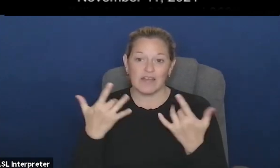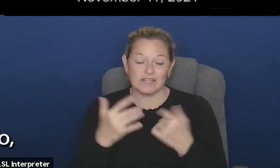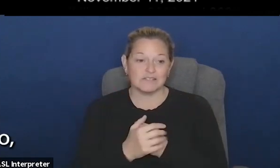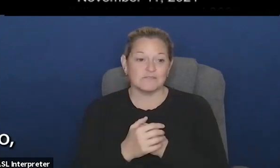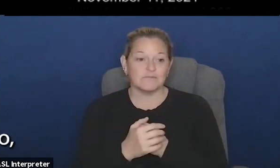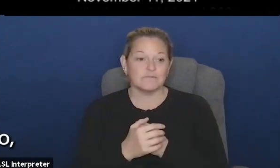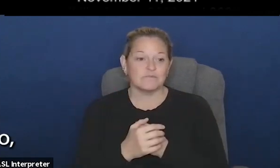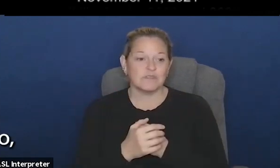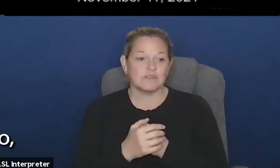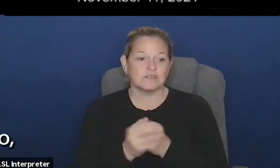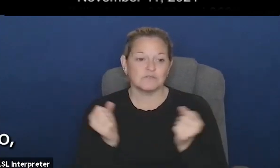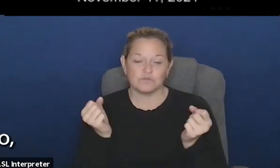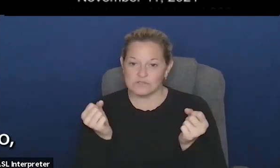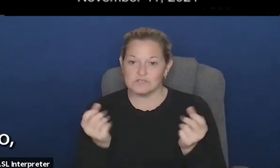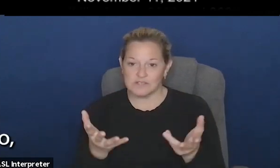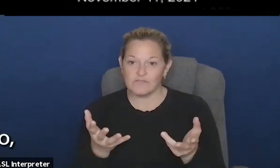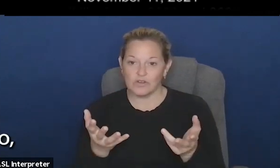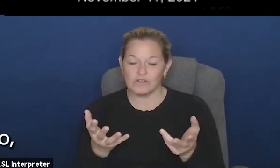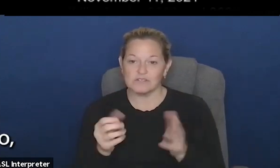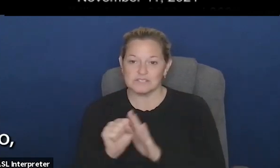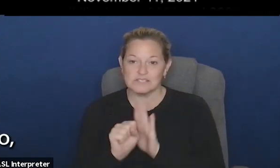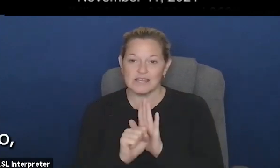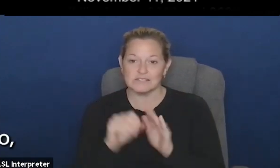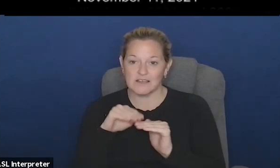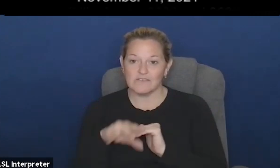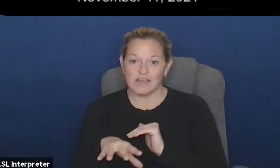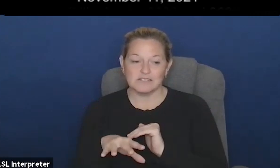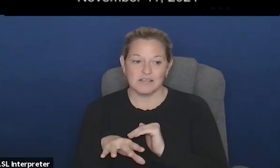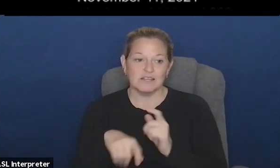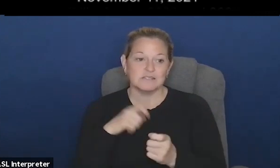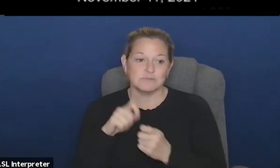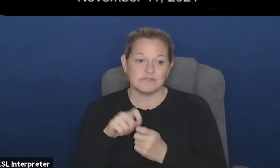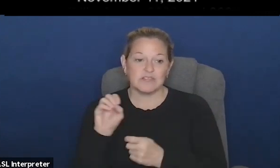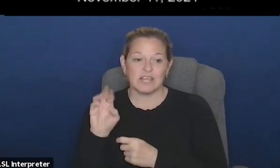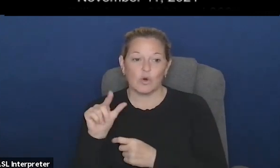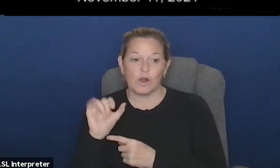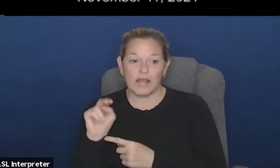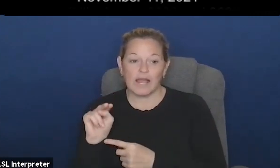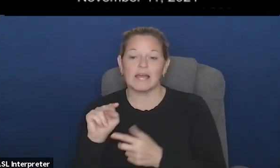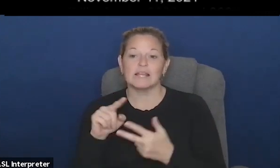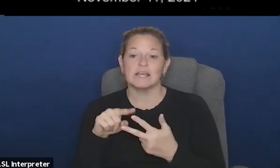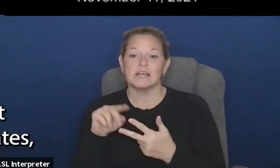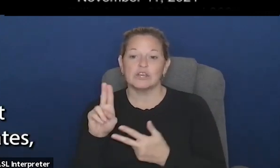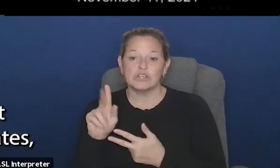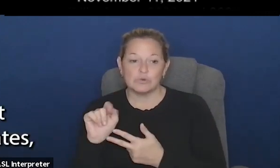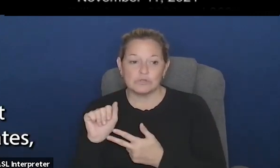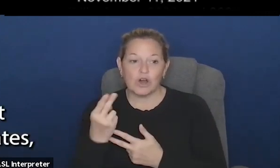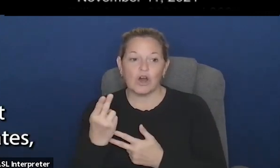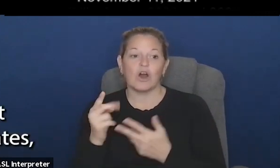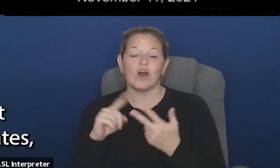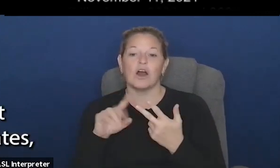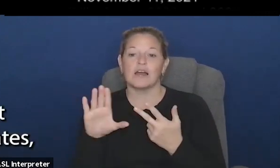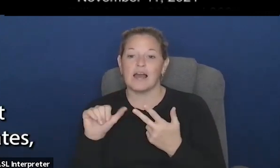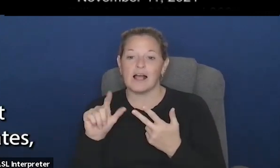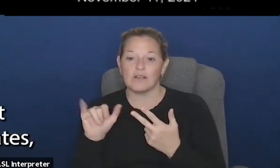several US states affected, particularly Oregon, Utah, Colorado, Arizona, New Mexico, and Texas. And because this